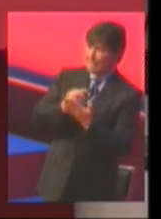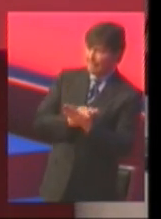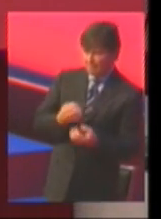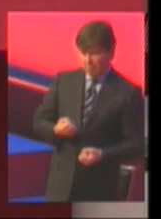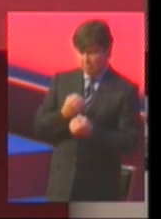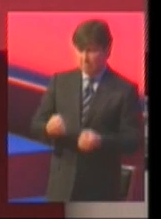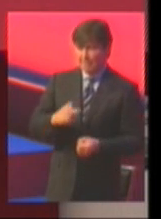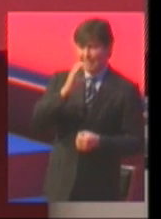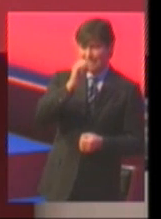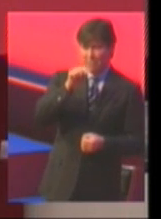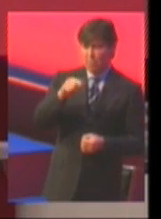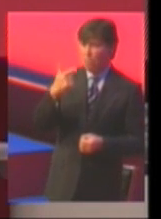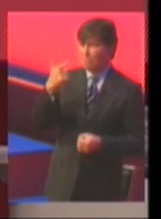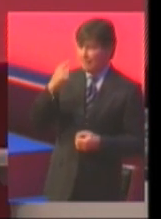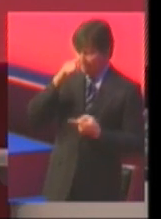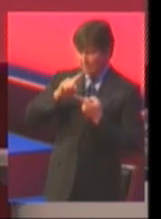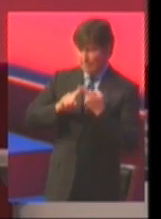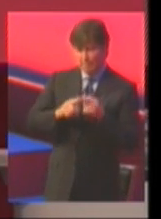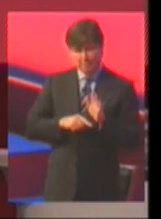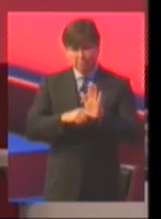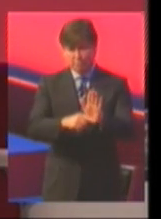legislating for our 0.7 commitment.